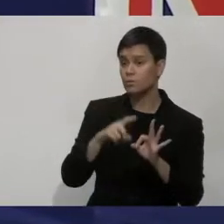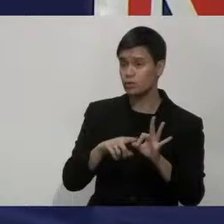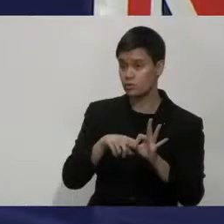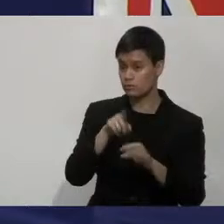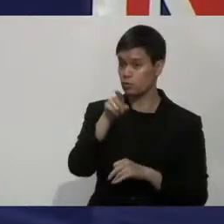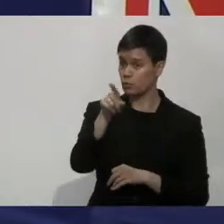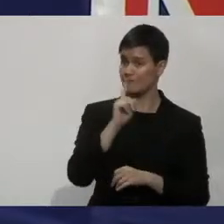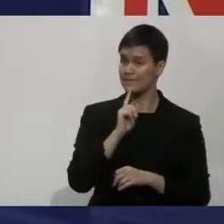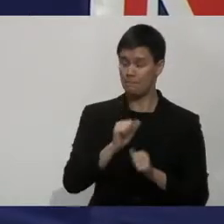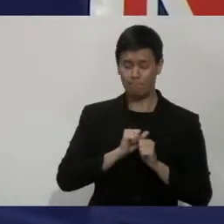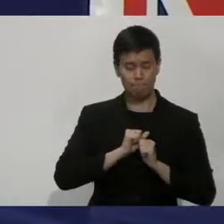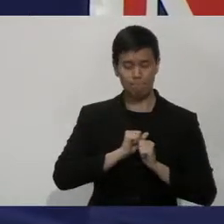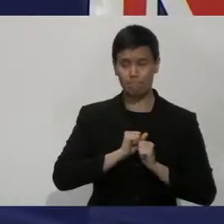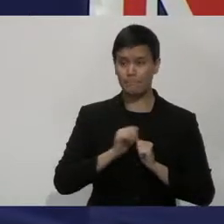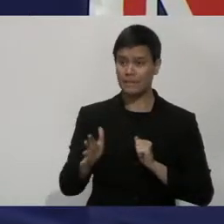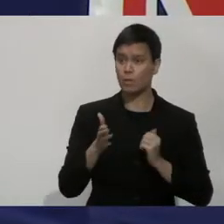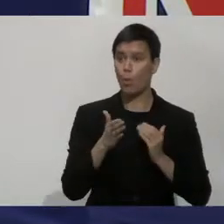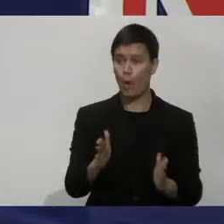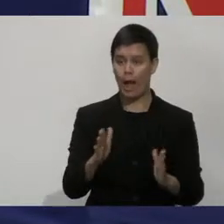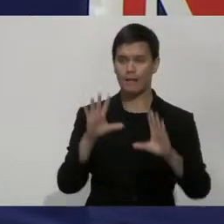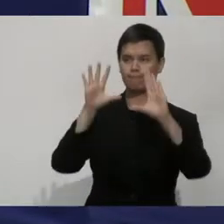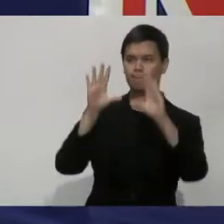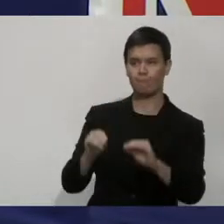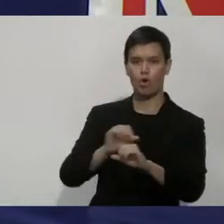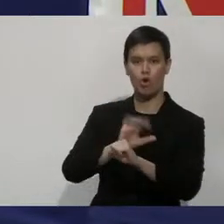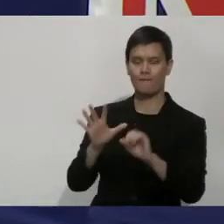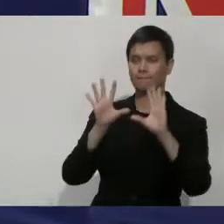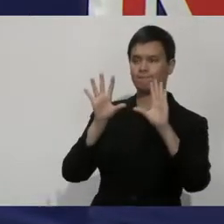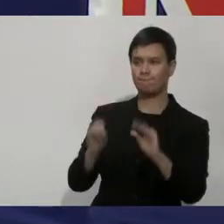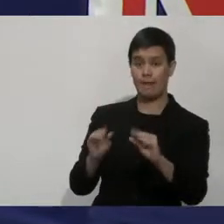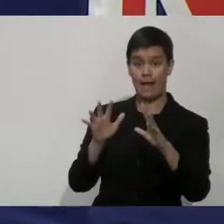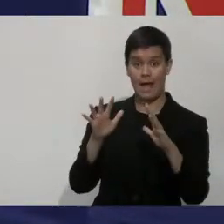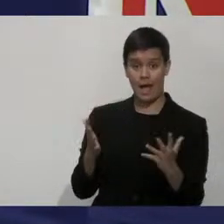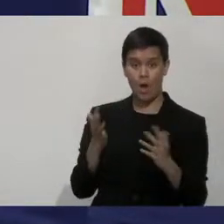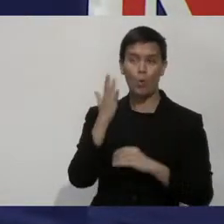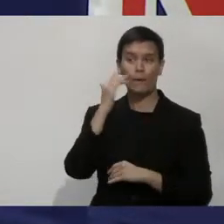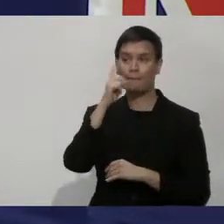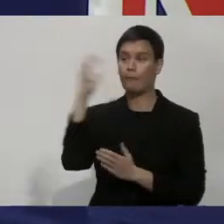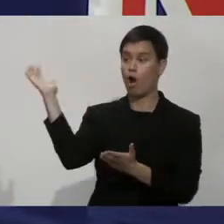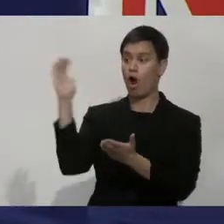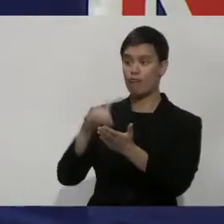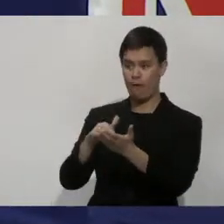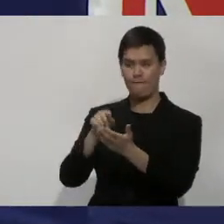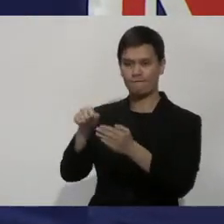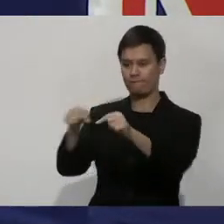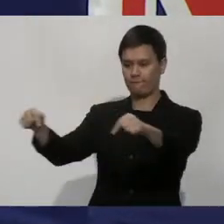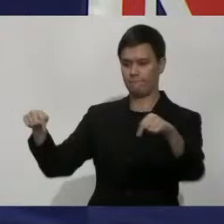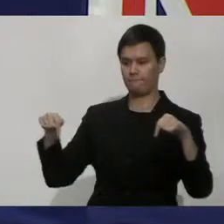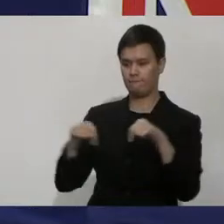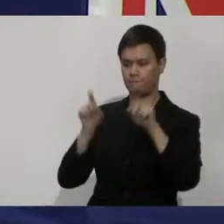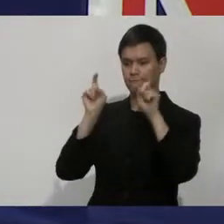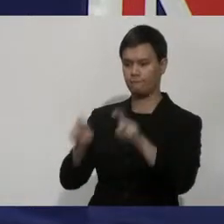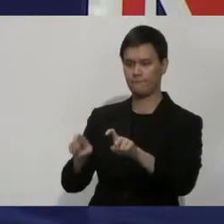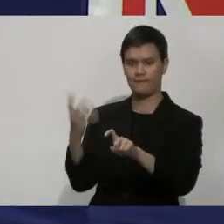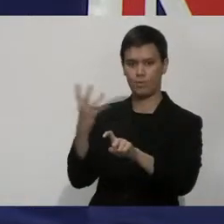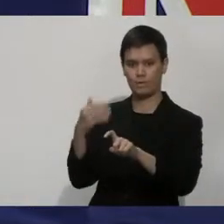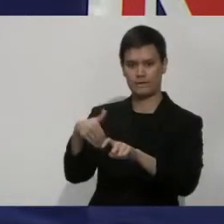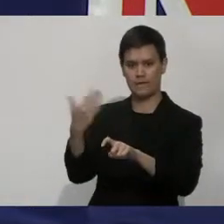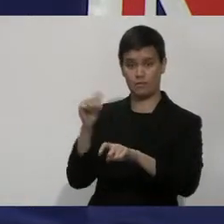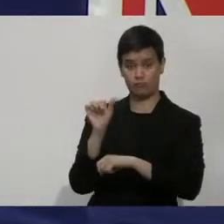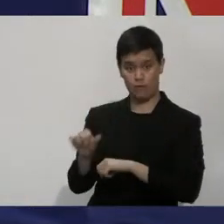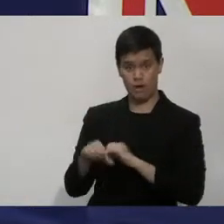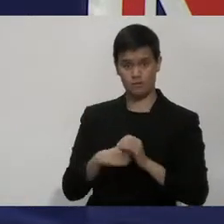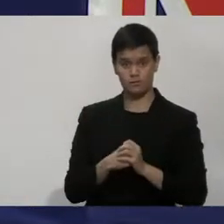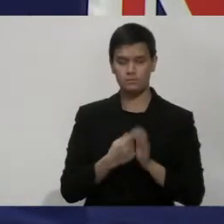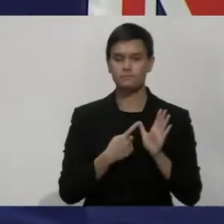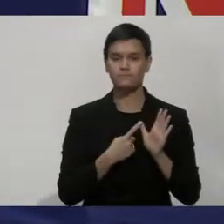way to keep imported cases or potentially imported cases contained. Is that correct? Yes, so and there's been some modelling done by